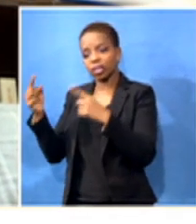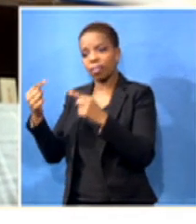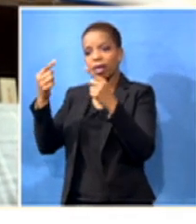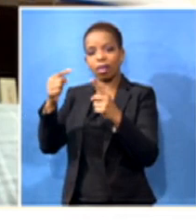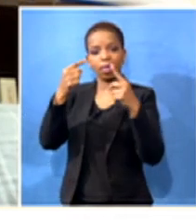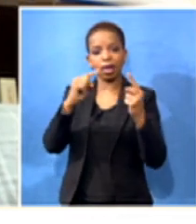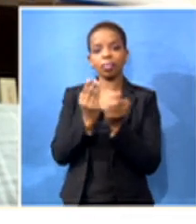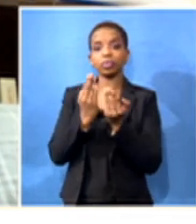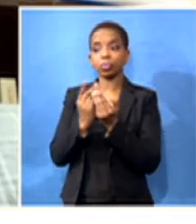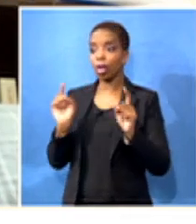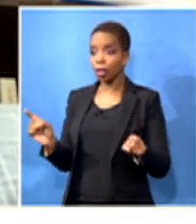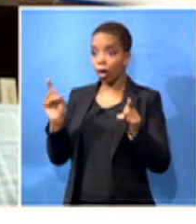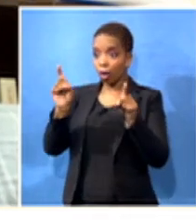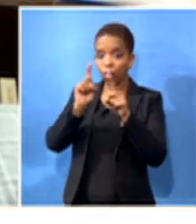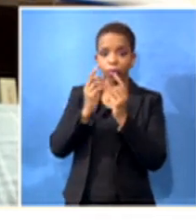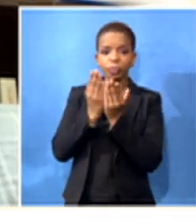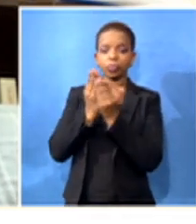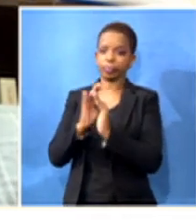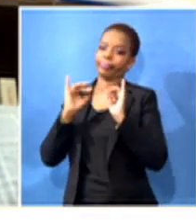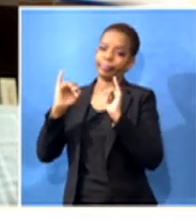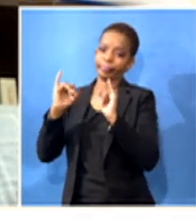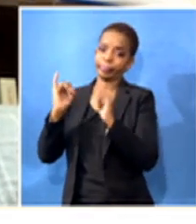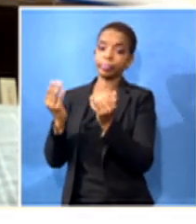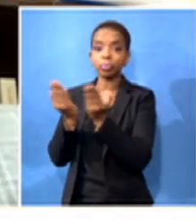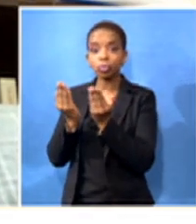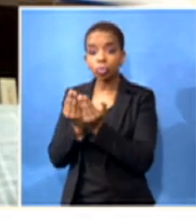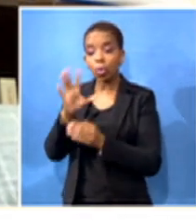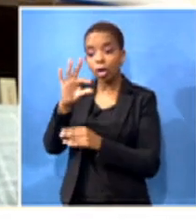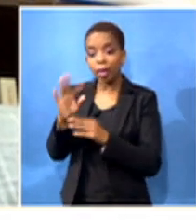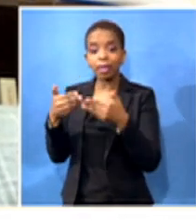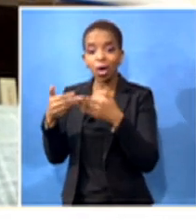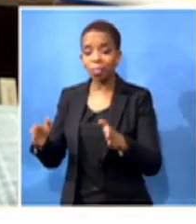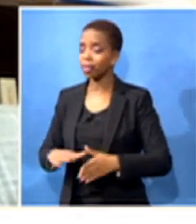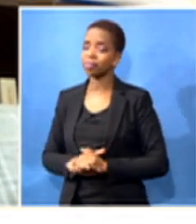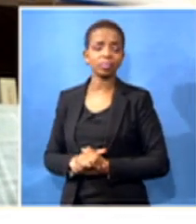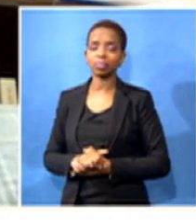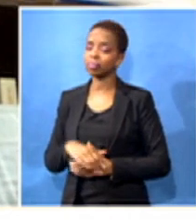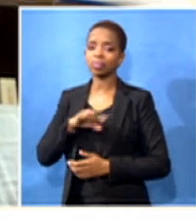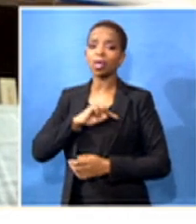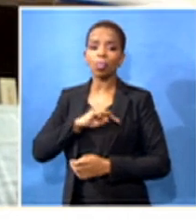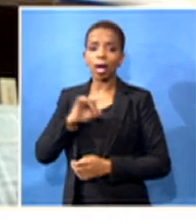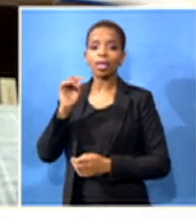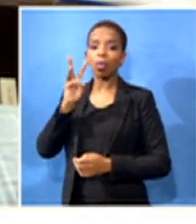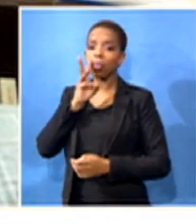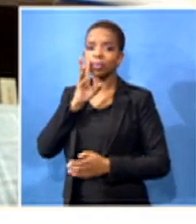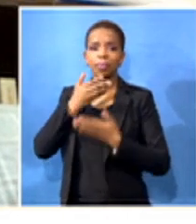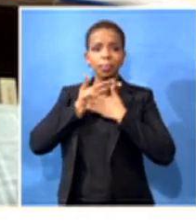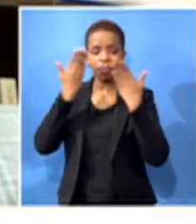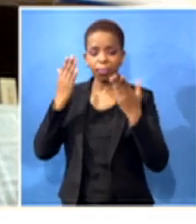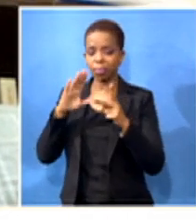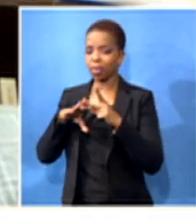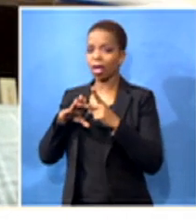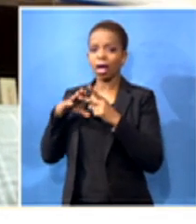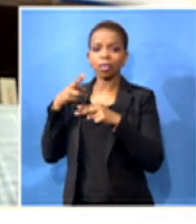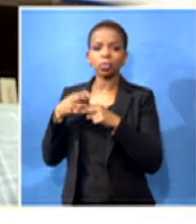very bad state, and chances of them opening on Monday are very, very slim. They don't have water. They don't have toilets that are good for use. In fact,